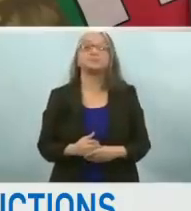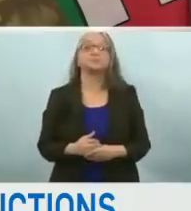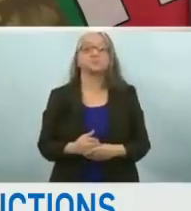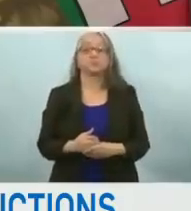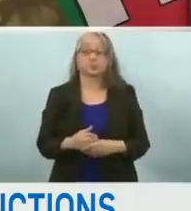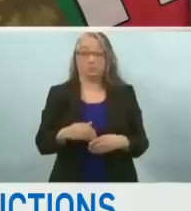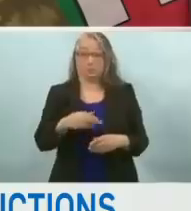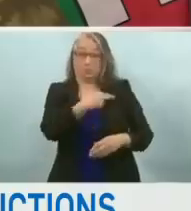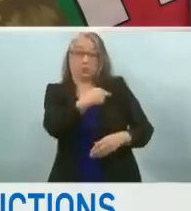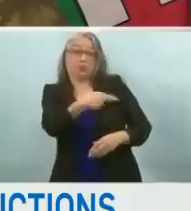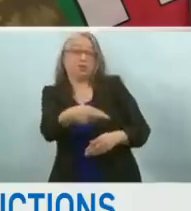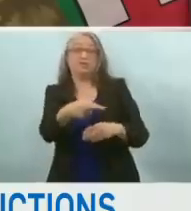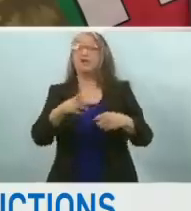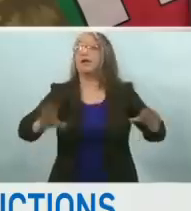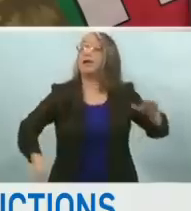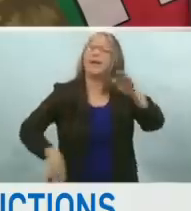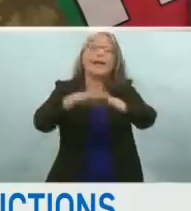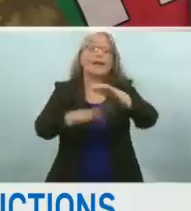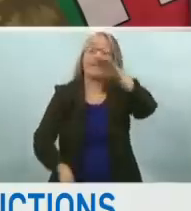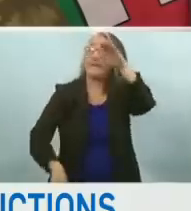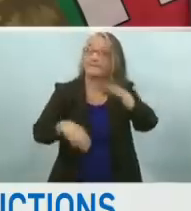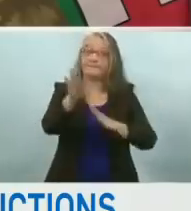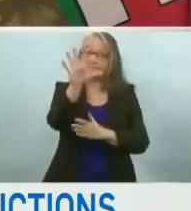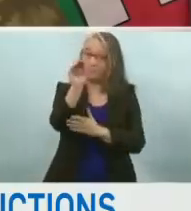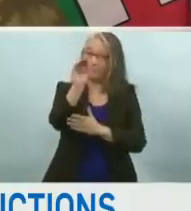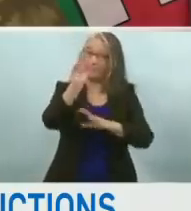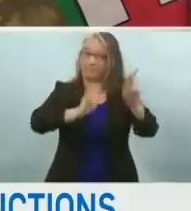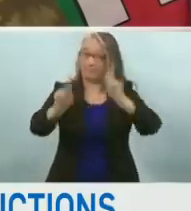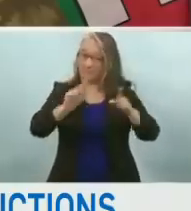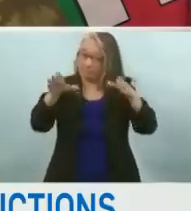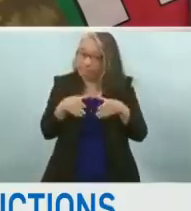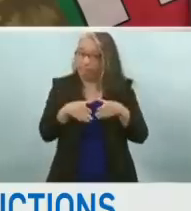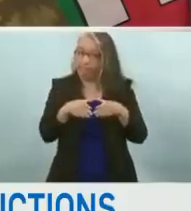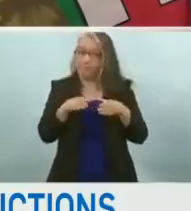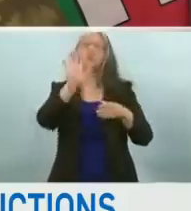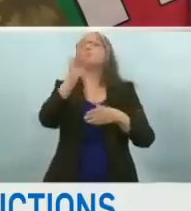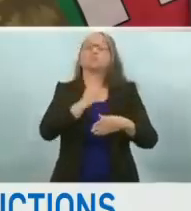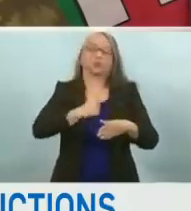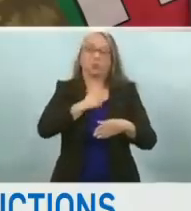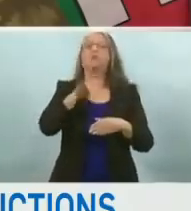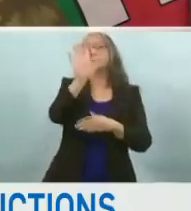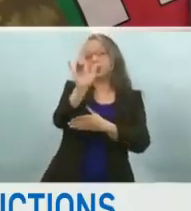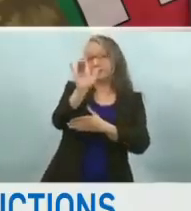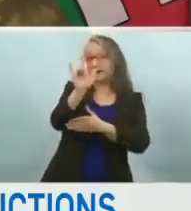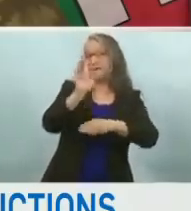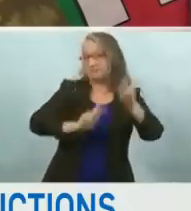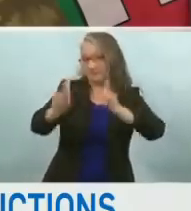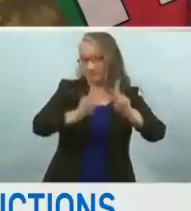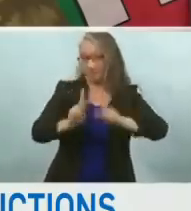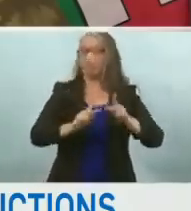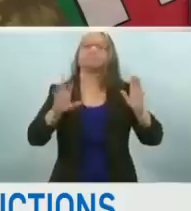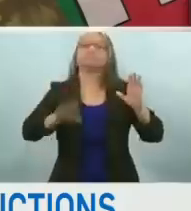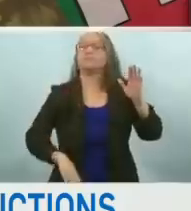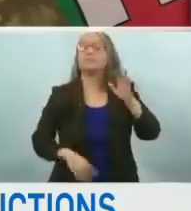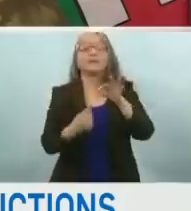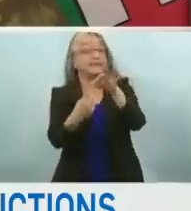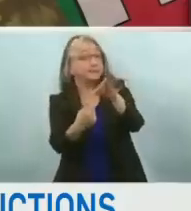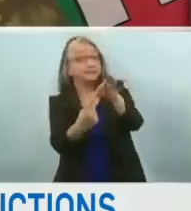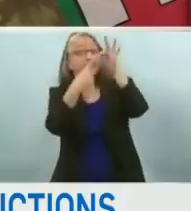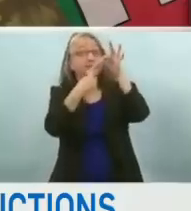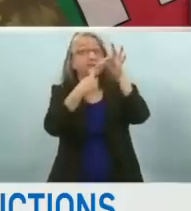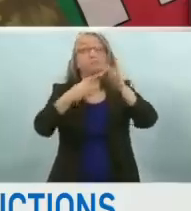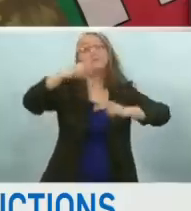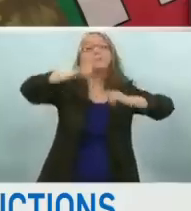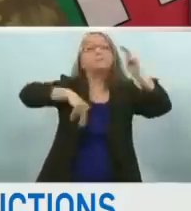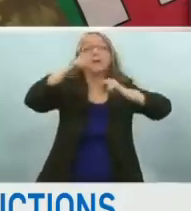exceed 25% capacity of the facility to a maximum of 250 people. Again, that can only be achieved through the use